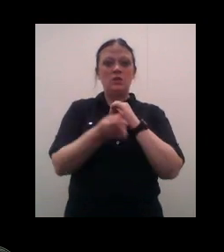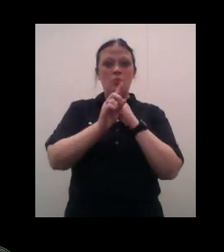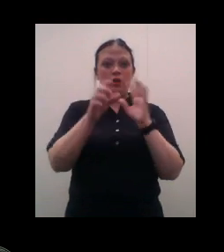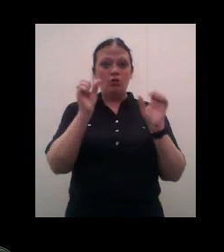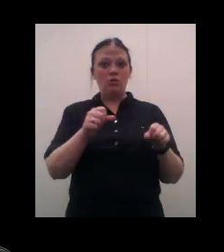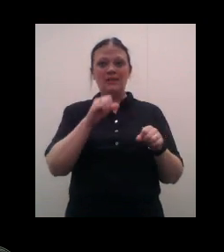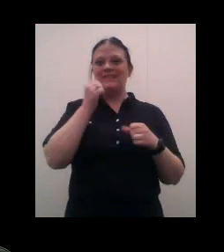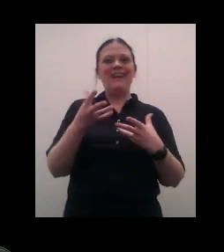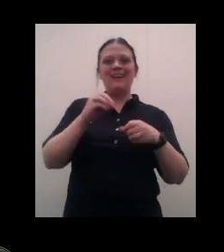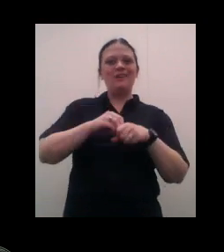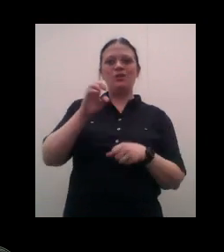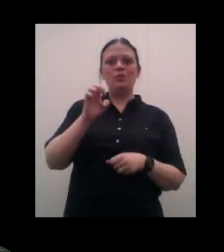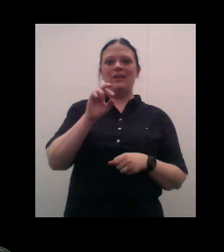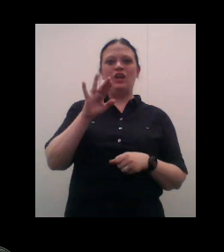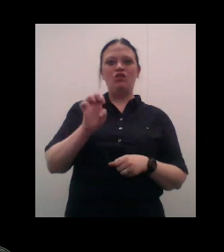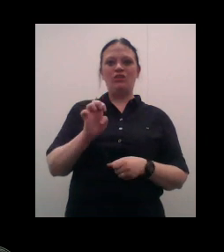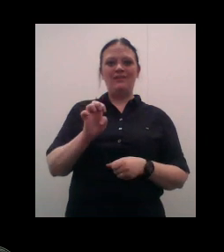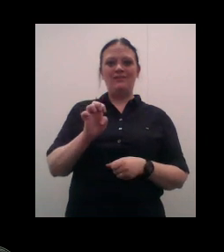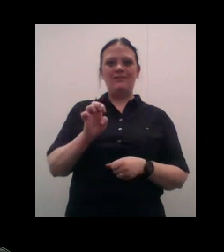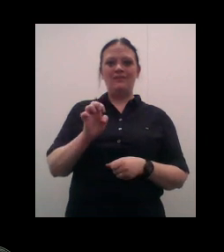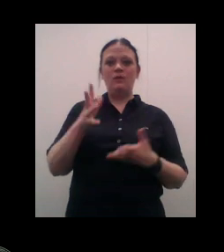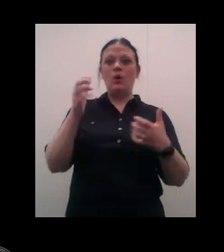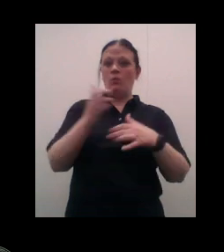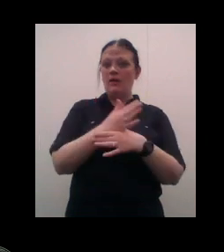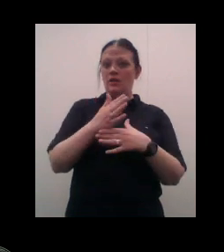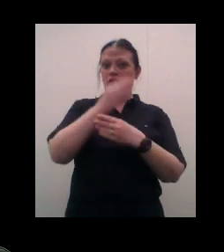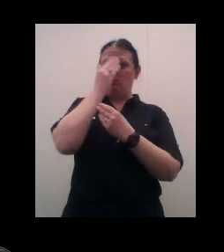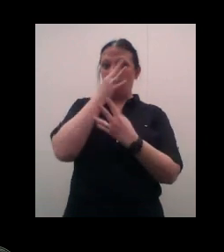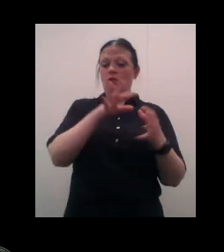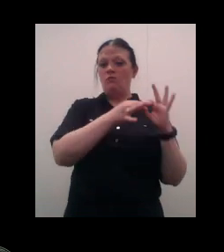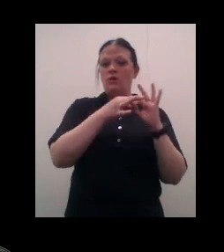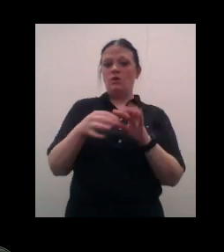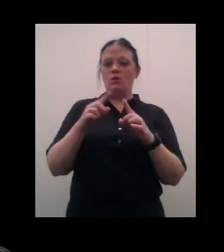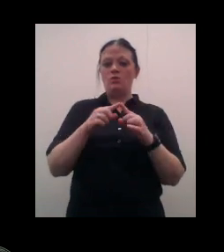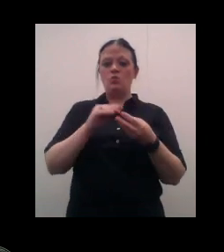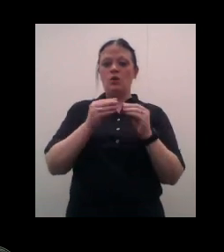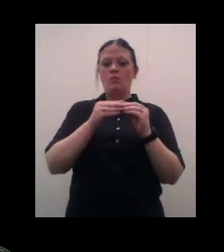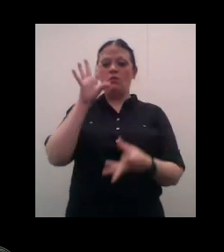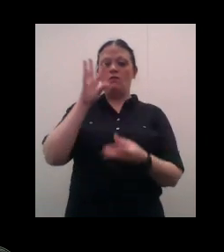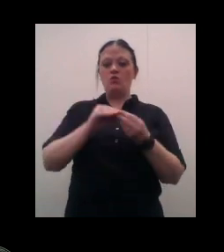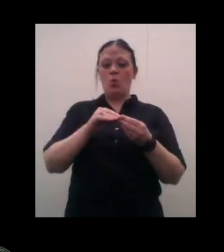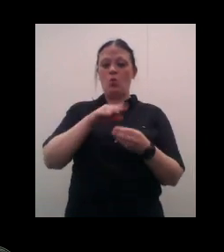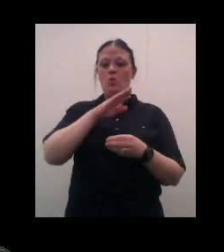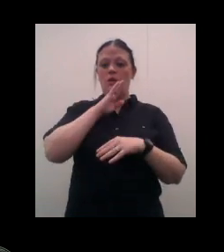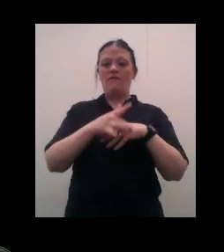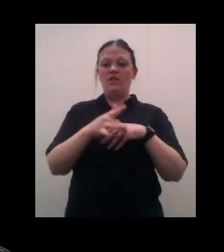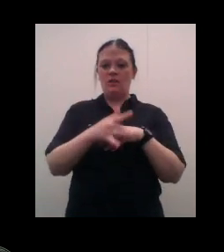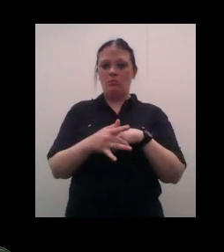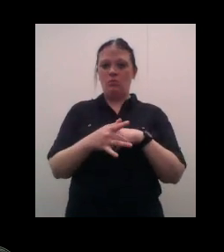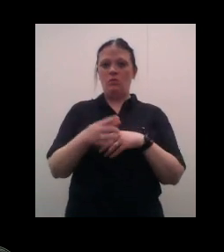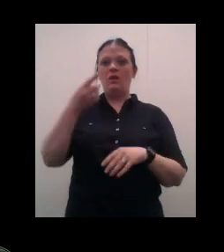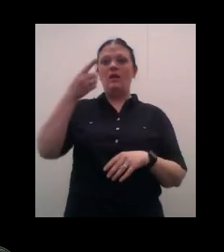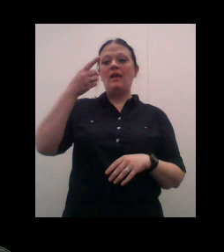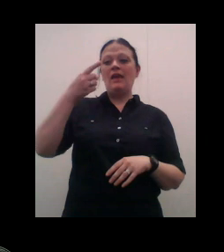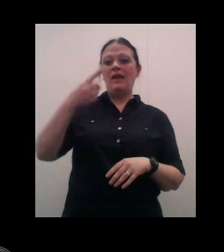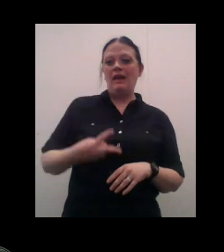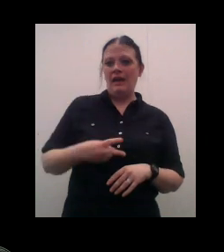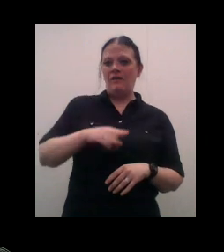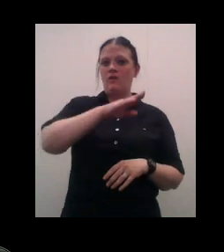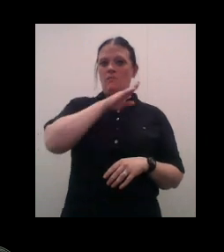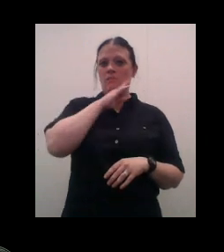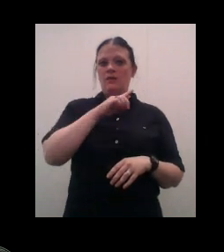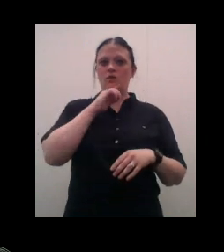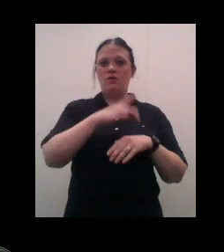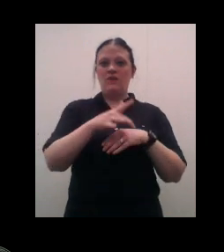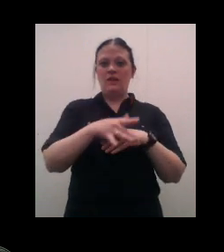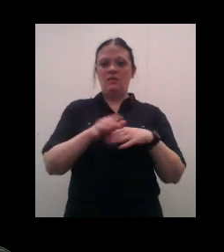He did not include Erie. I just wanted to share this data with regards to the number of total beds available. Half of all hospital beds are available. No one's in one